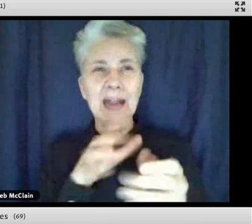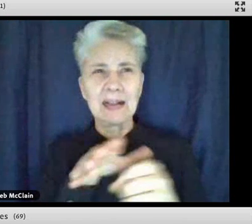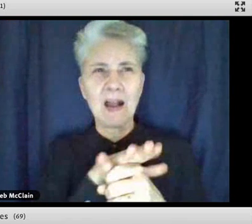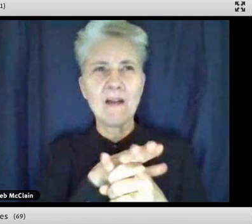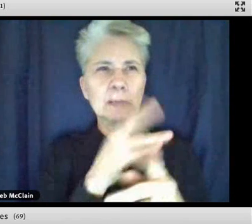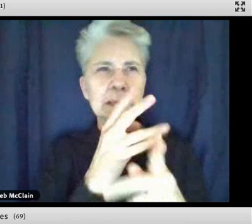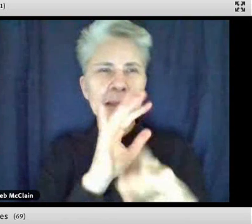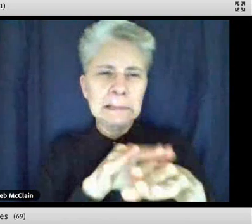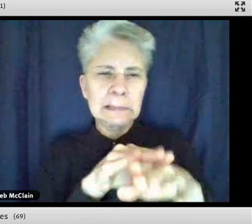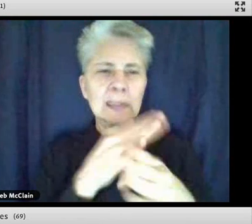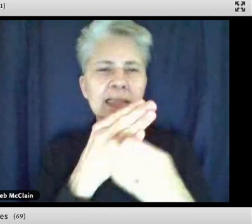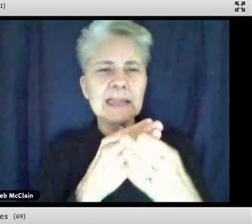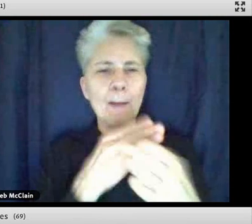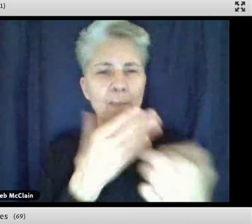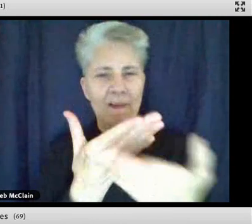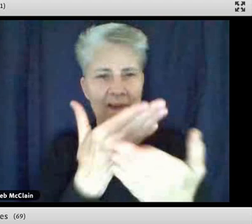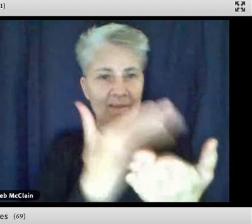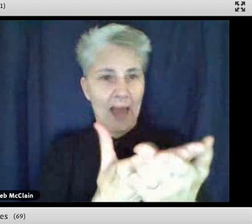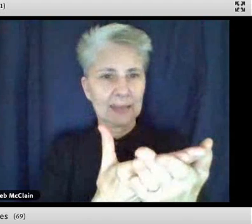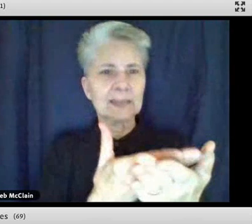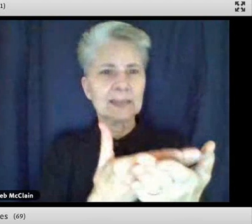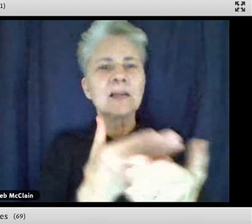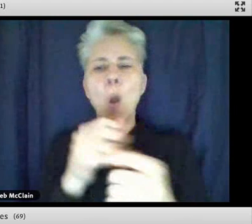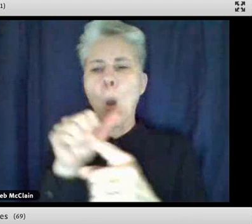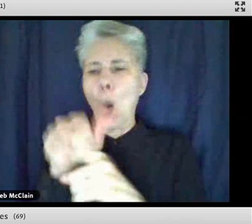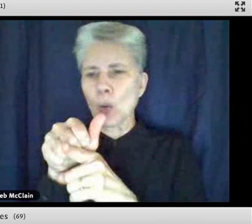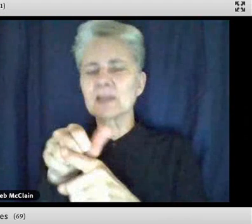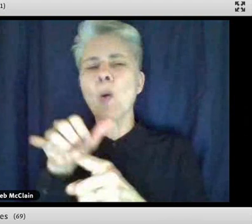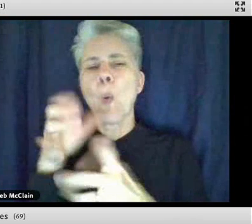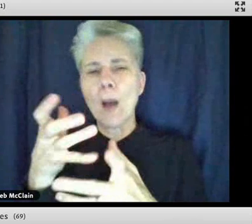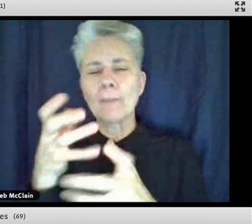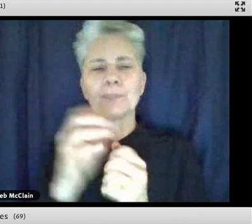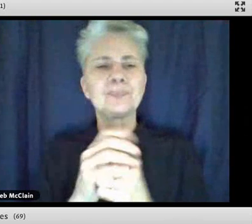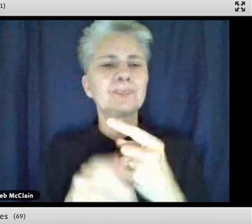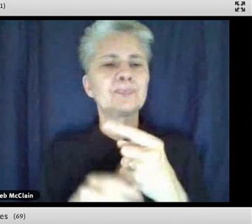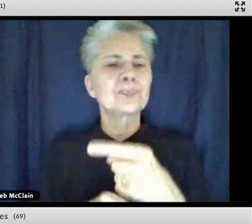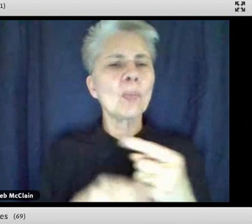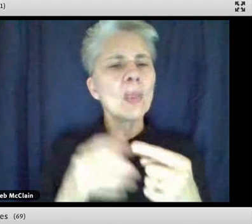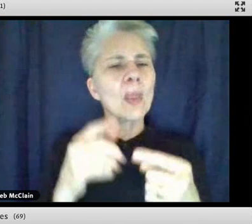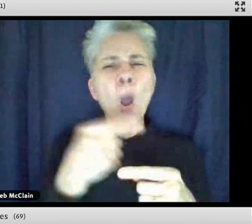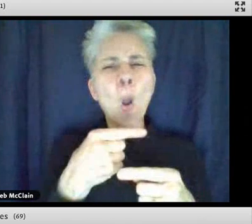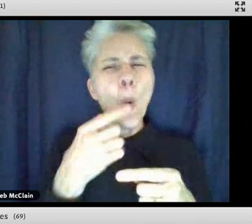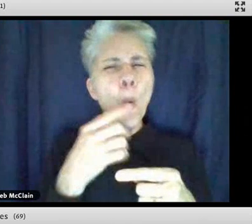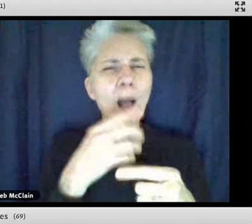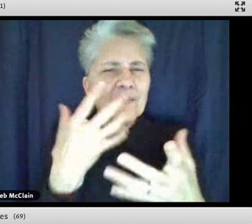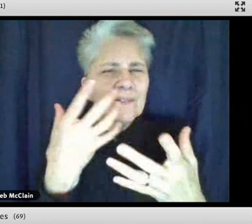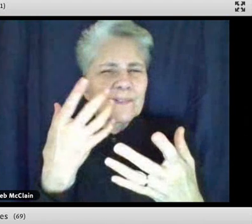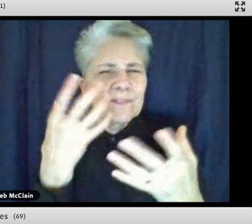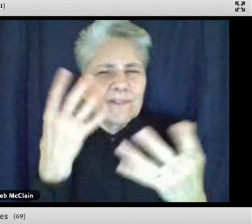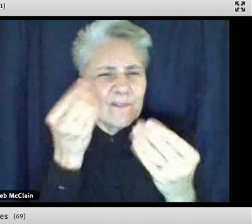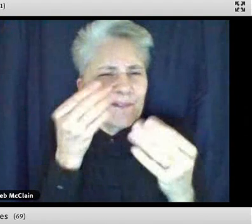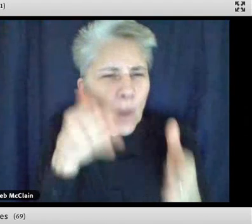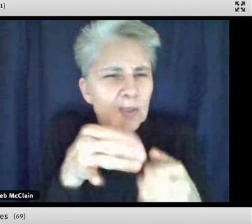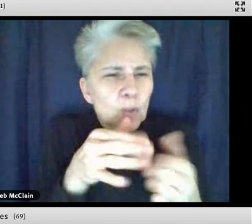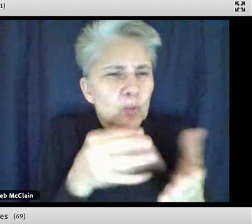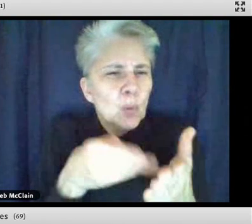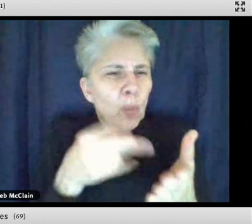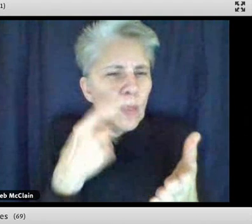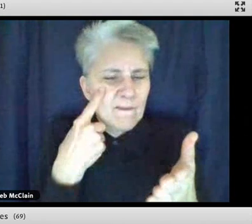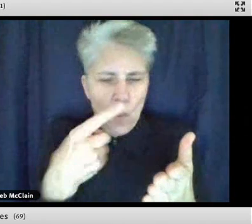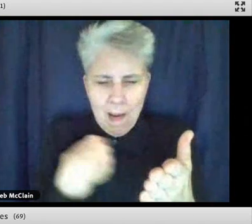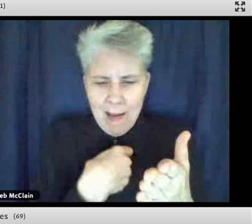and misleading facts that are out there. I'm going to show you a couple of those. And why focus on this truth? Why us? Why is this so important?